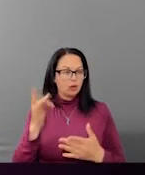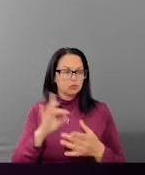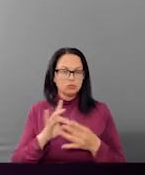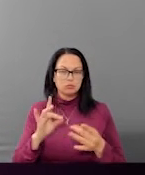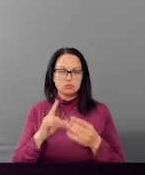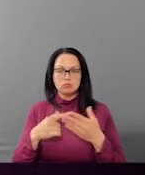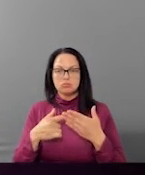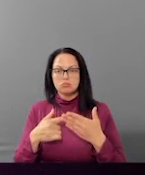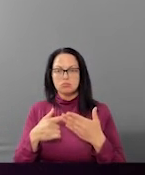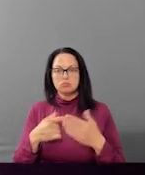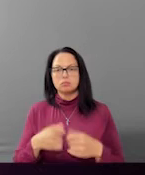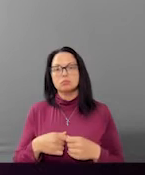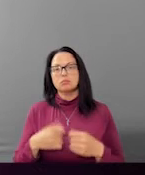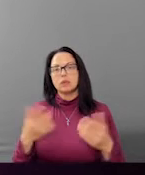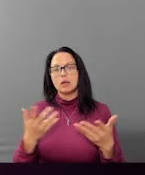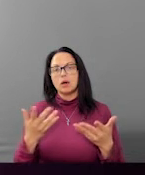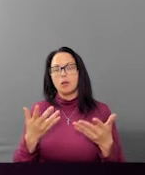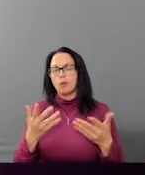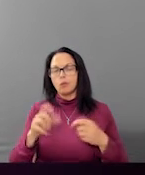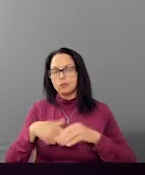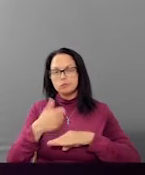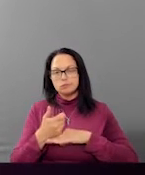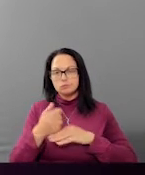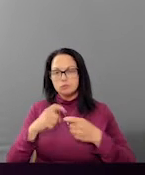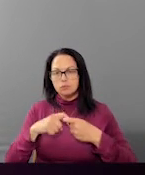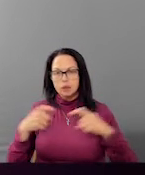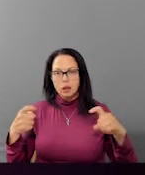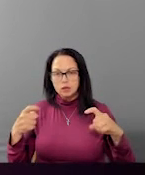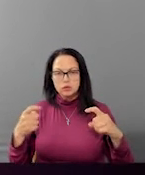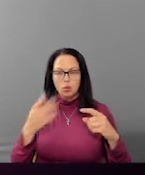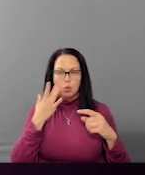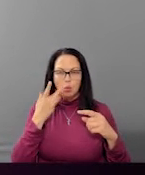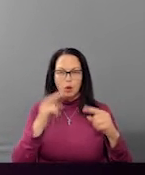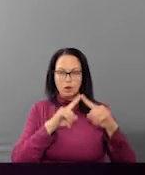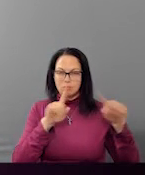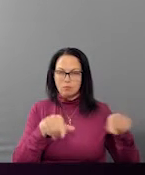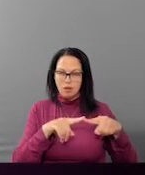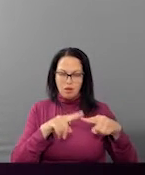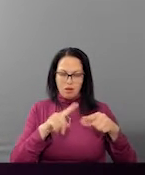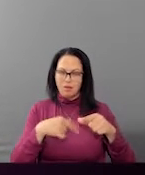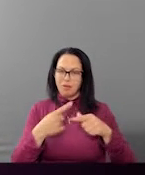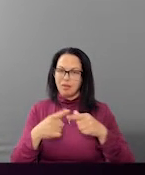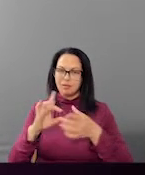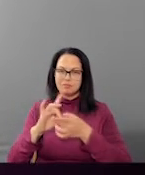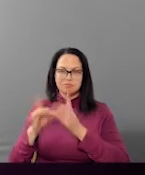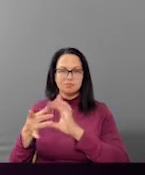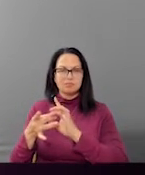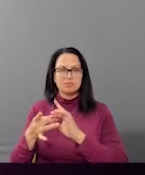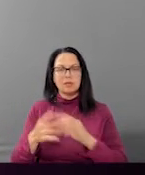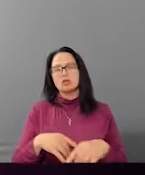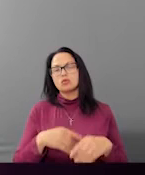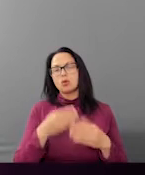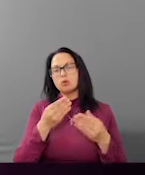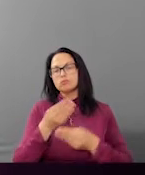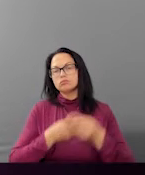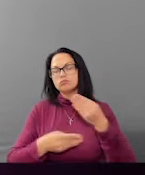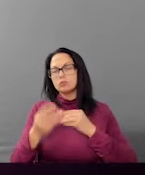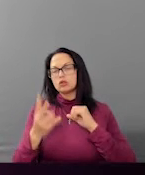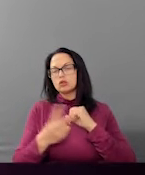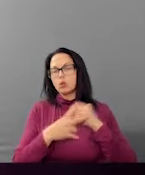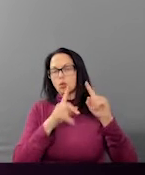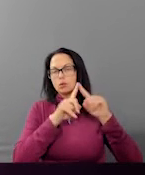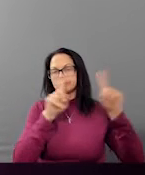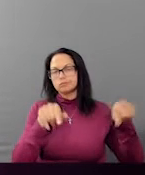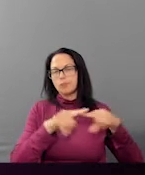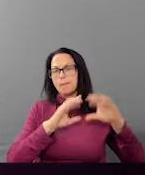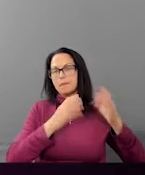that kind of what makes up a blockchain, why is it called block and then chain, right? So transactions are stored in batches known as blocks, and